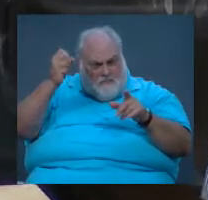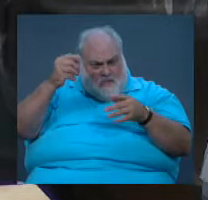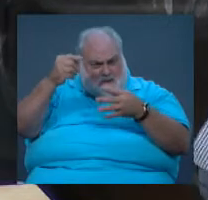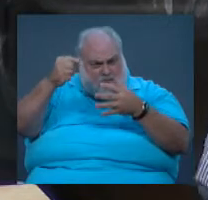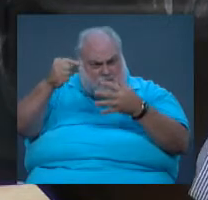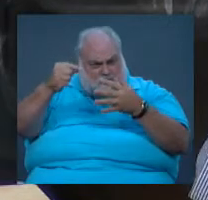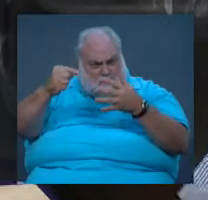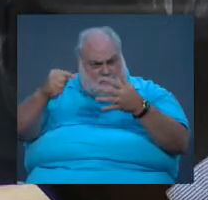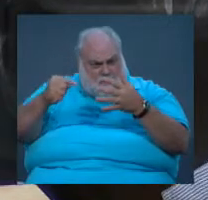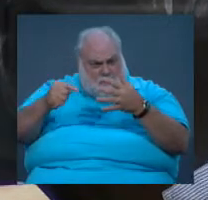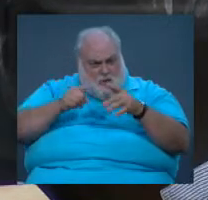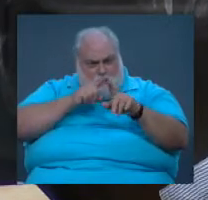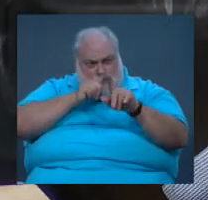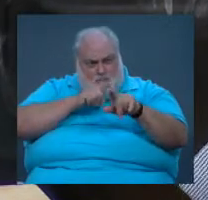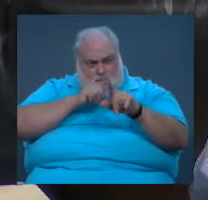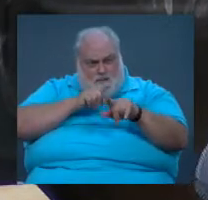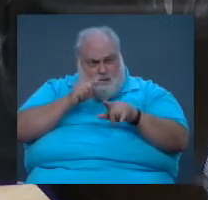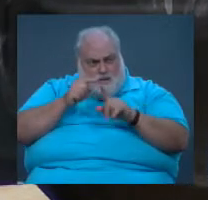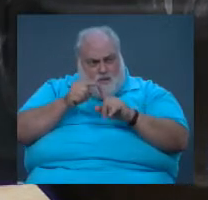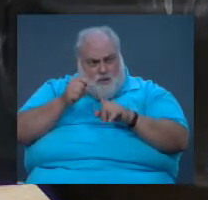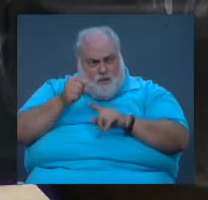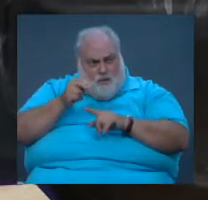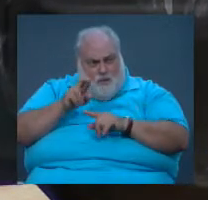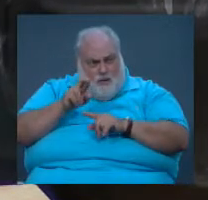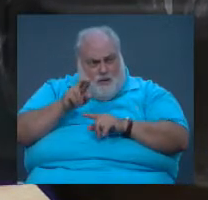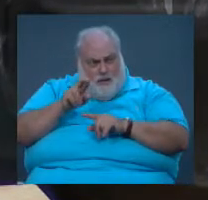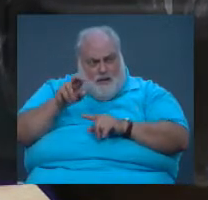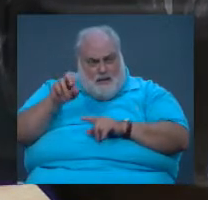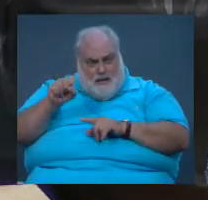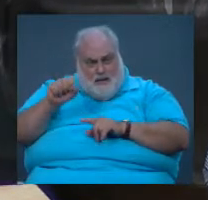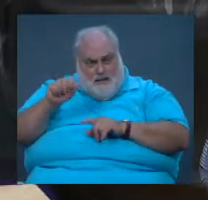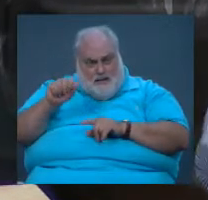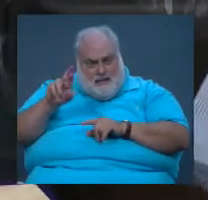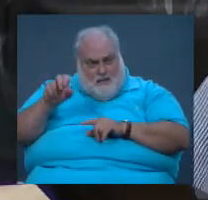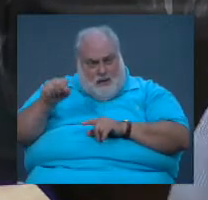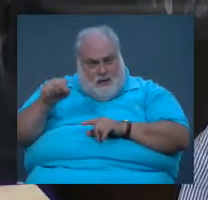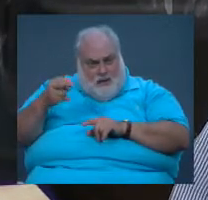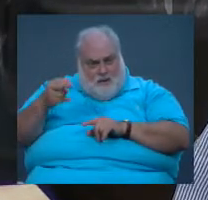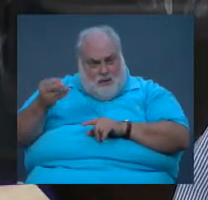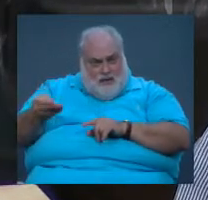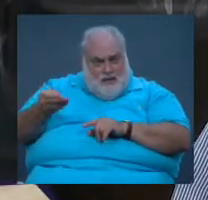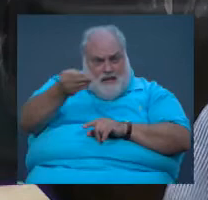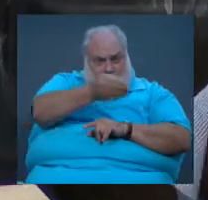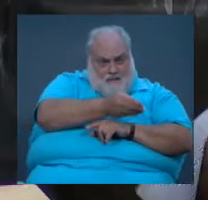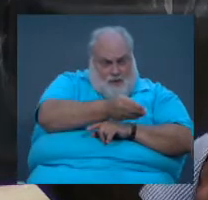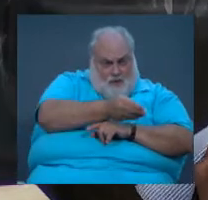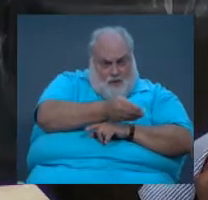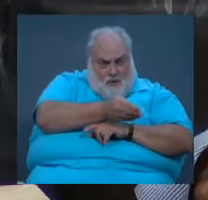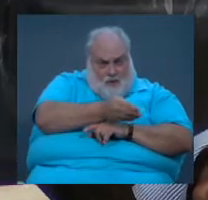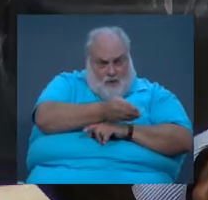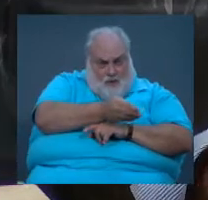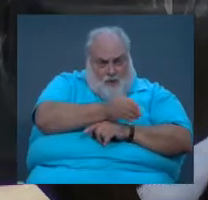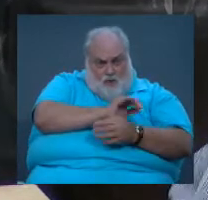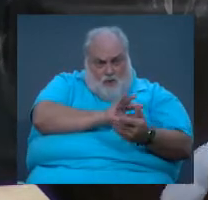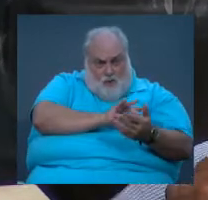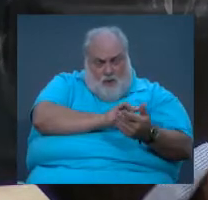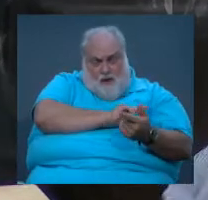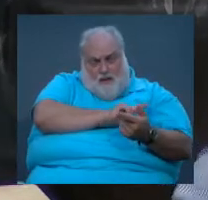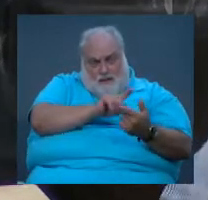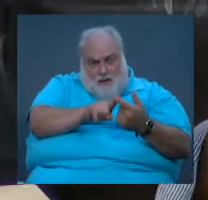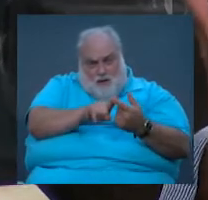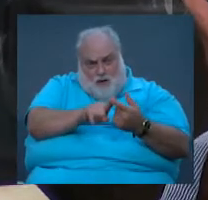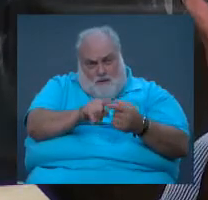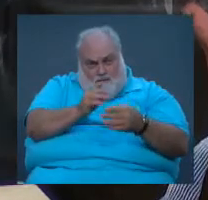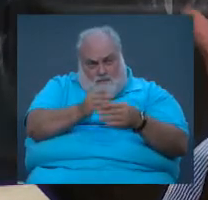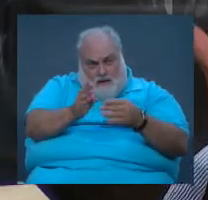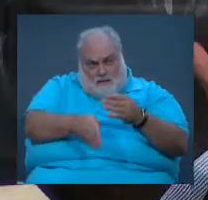I noticed that you were responding to her. Now, is Sarah to give Joan what she's asking us, Joan, to wait until you